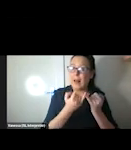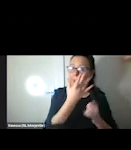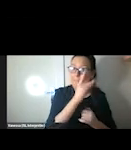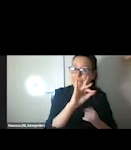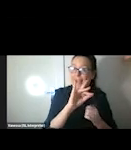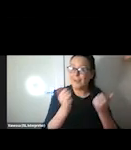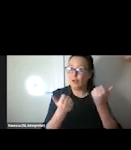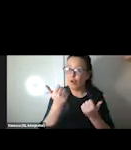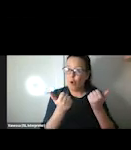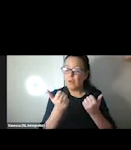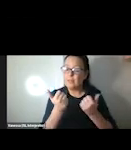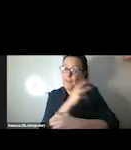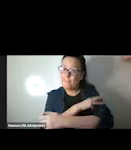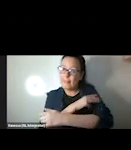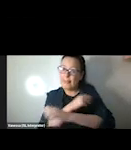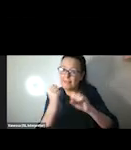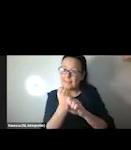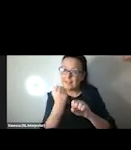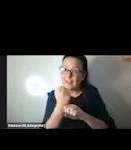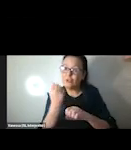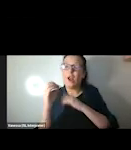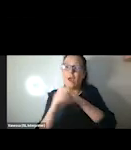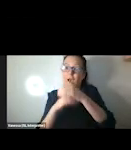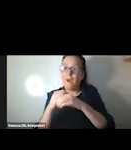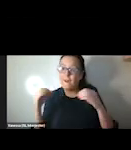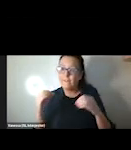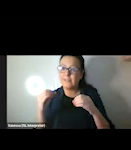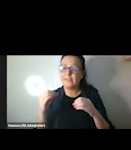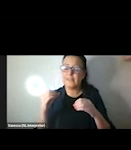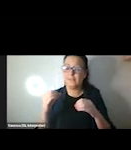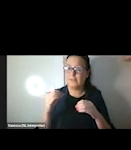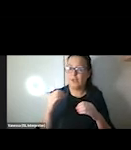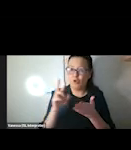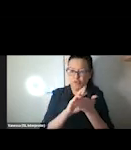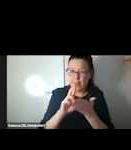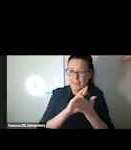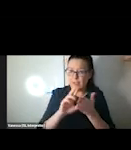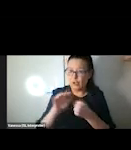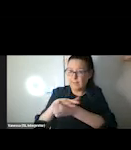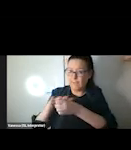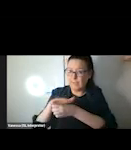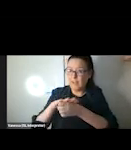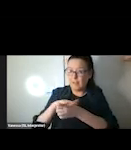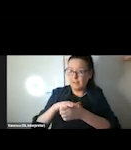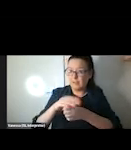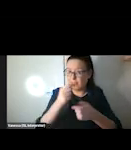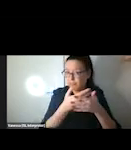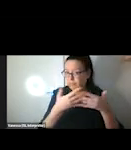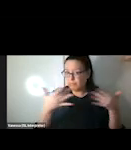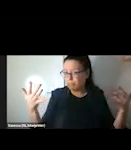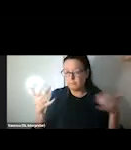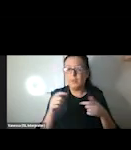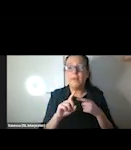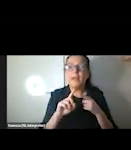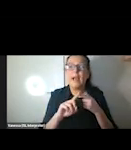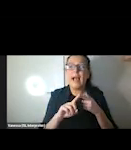stations, offices, industrial, educational, healthcare facilities, as well as religious facilities. And then outdoor and urban